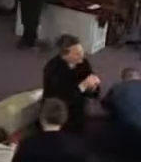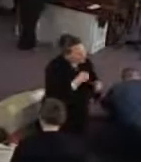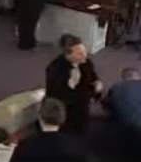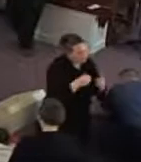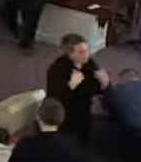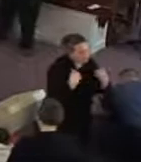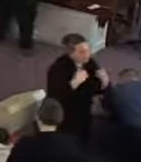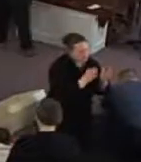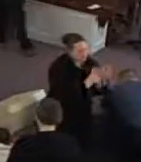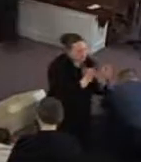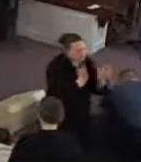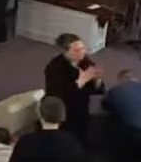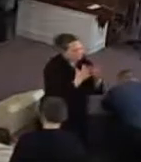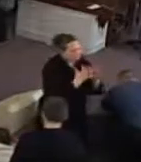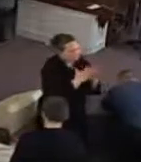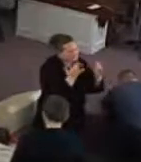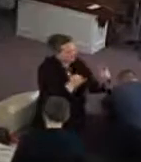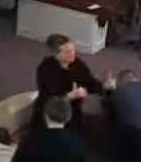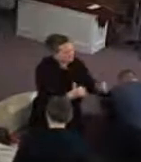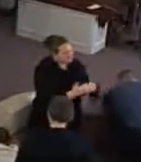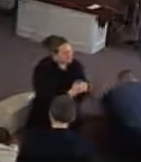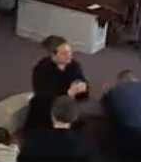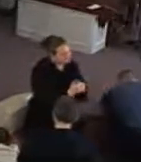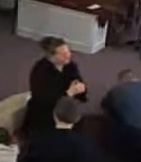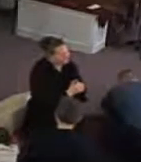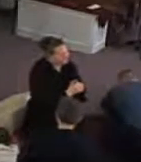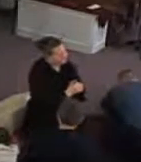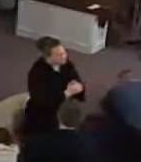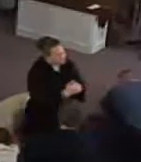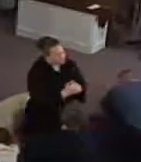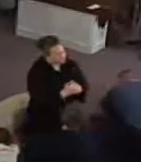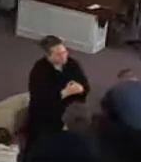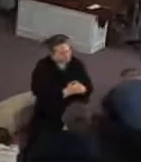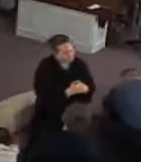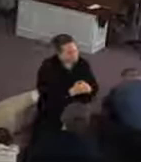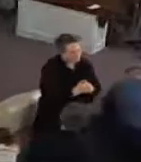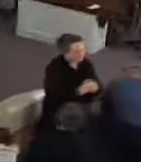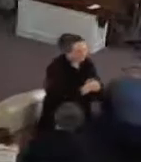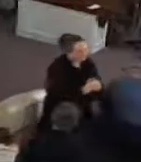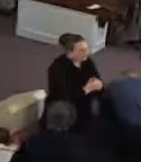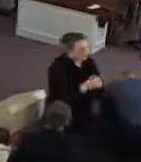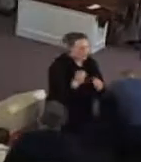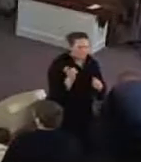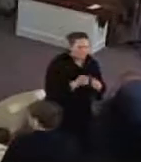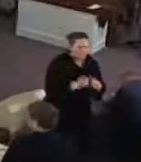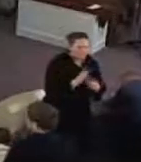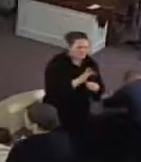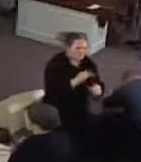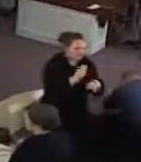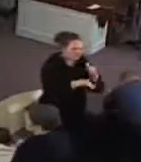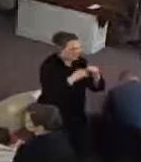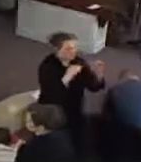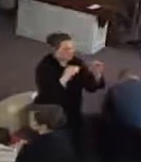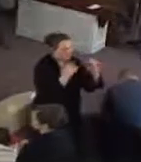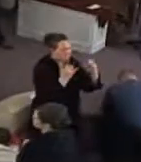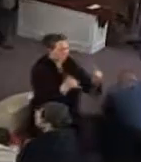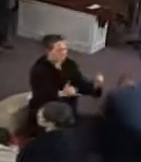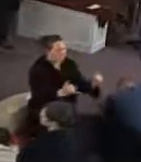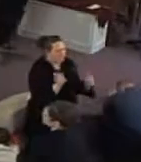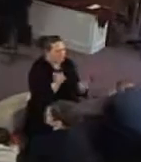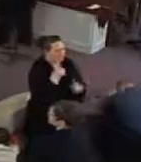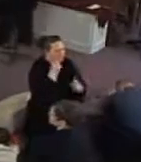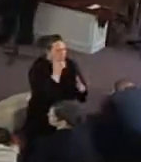prayer meeting here today. Come on, we need to touch heaven today. Oh, we need you, Jesus.